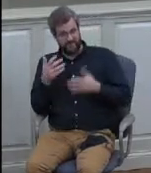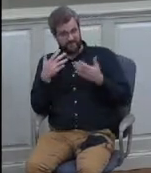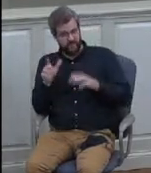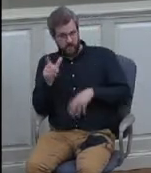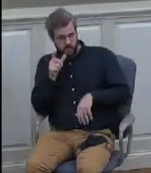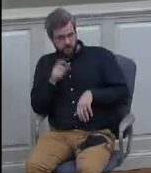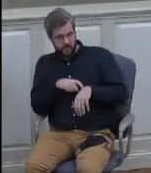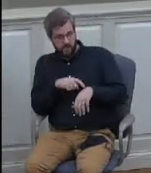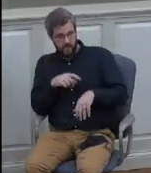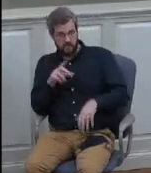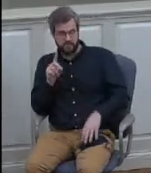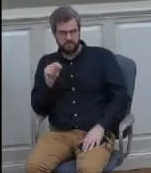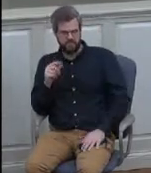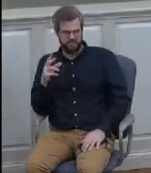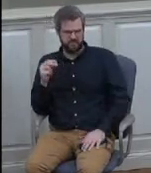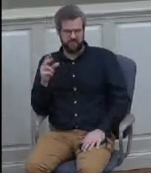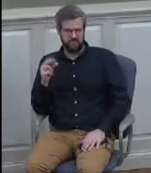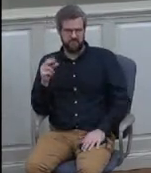No.